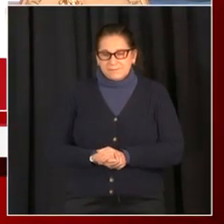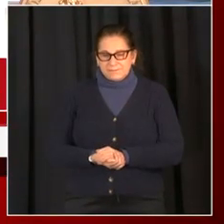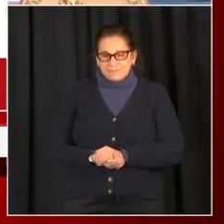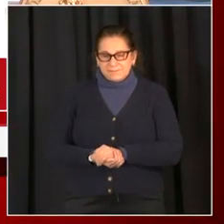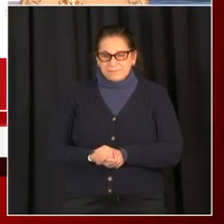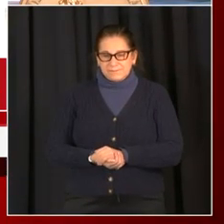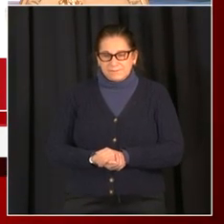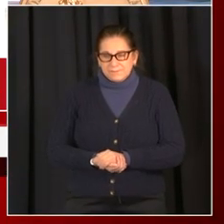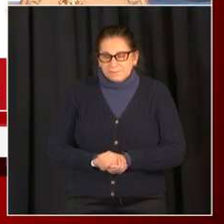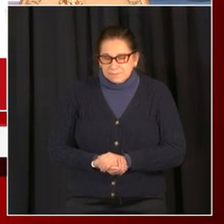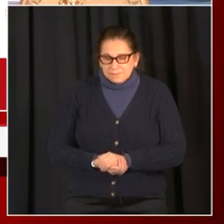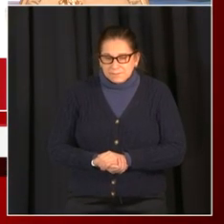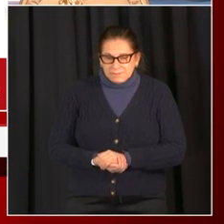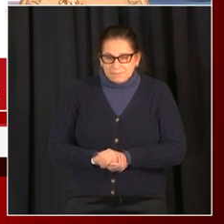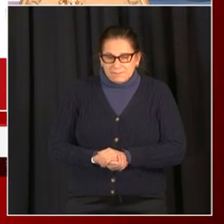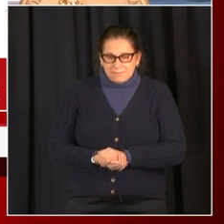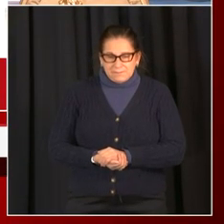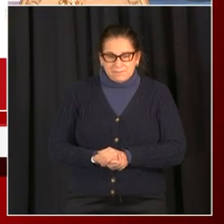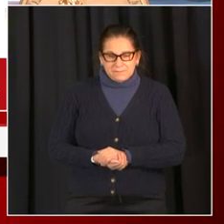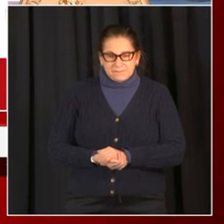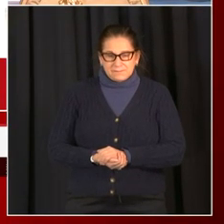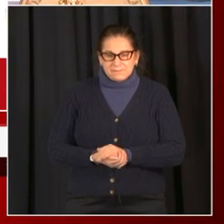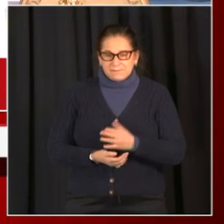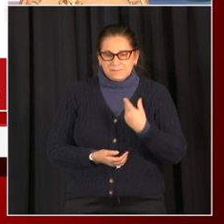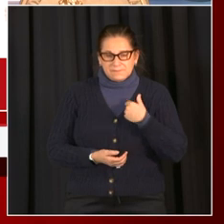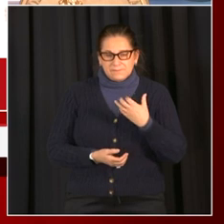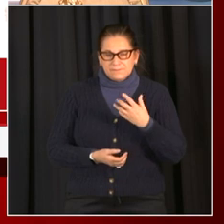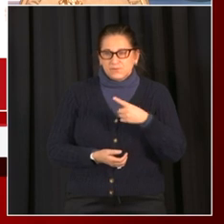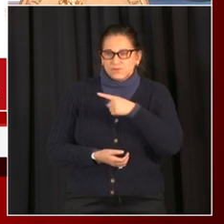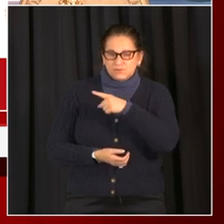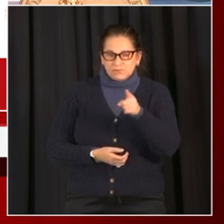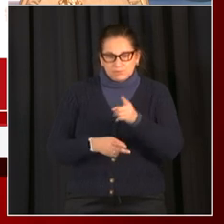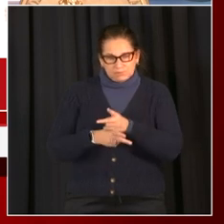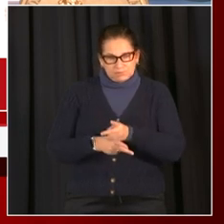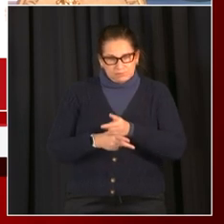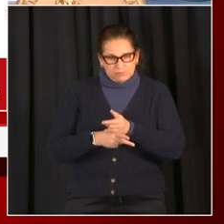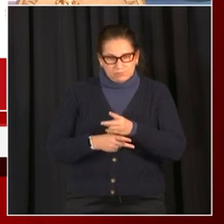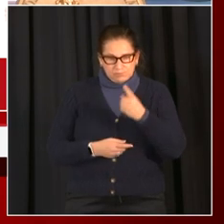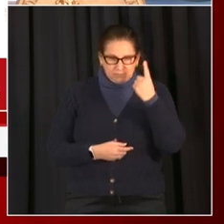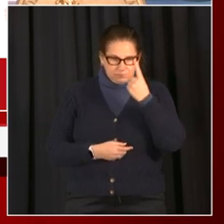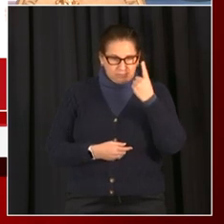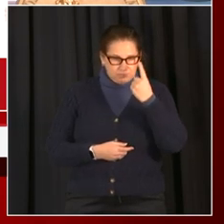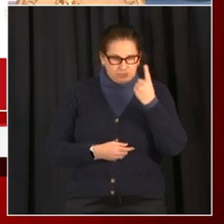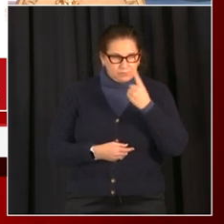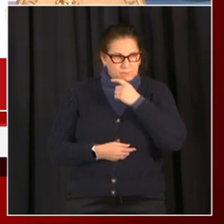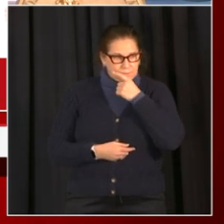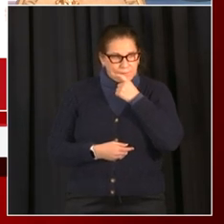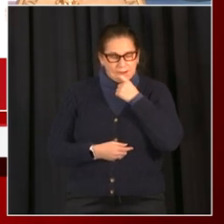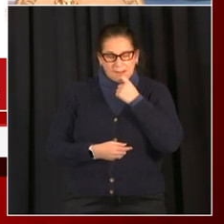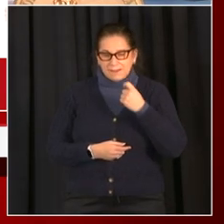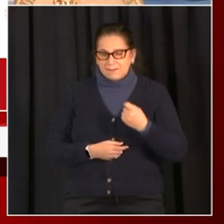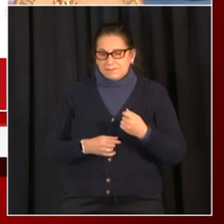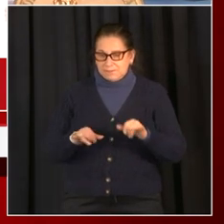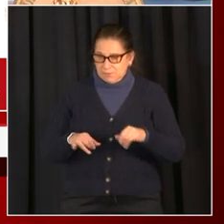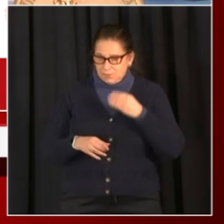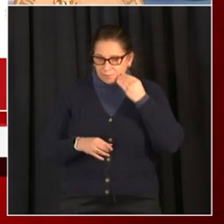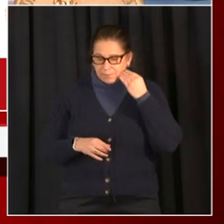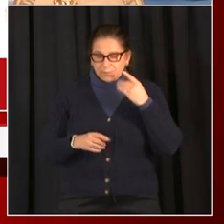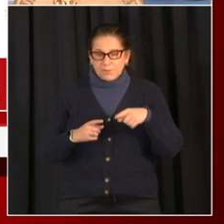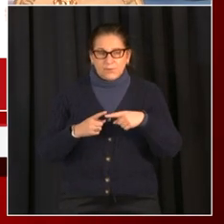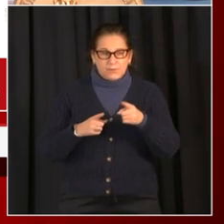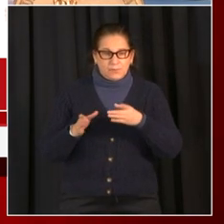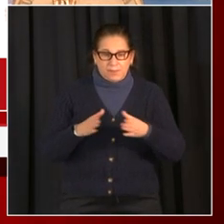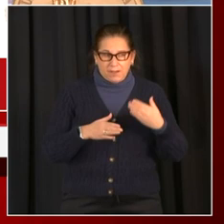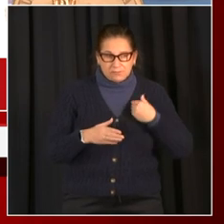also watch out for when it's our turn to have the vaccine and make a plan to